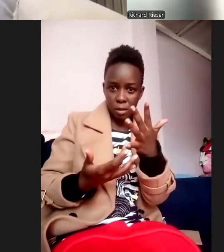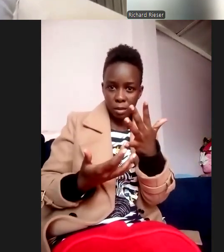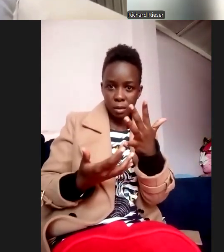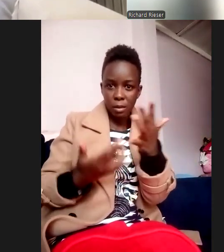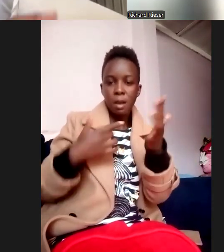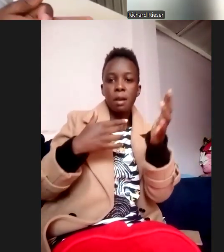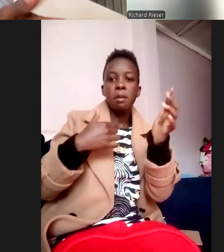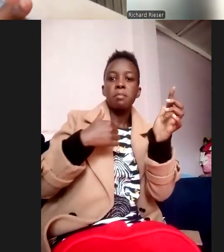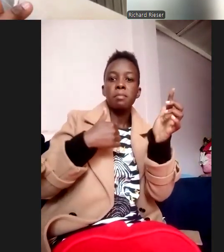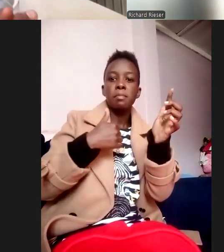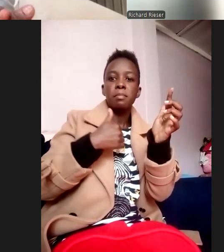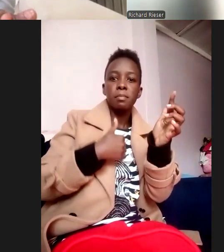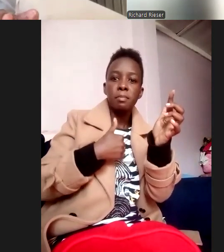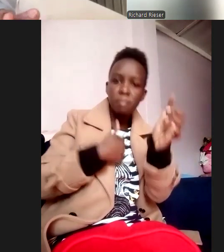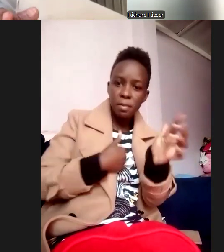Network.